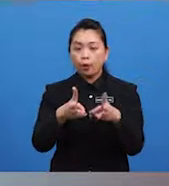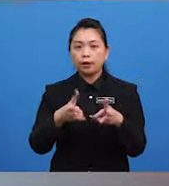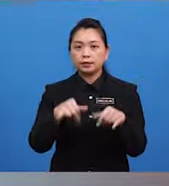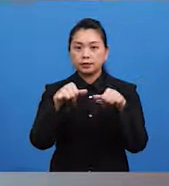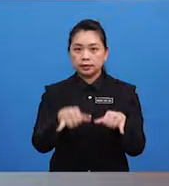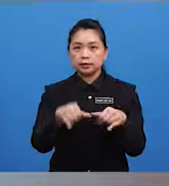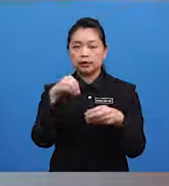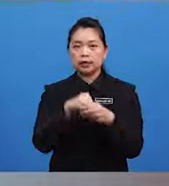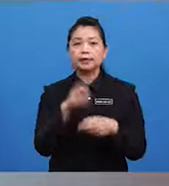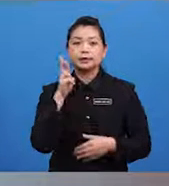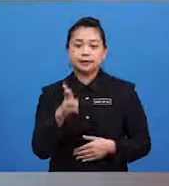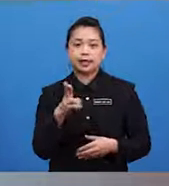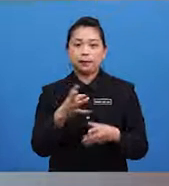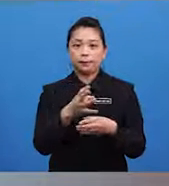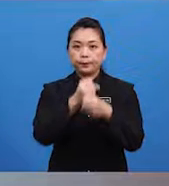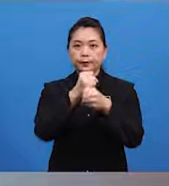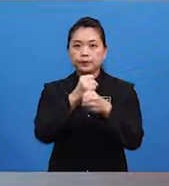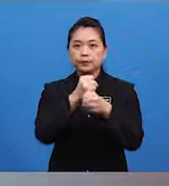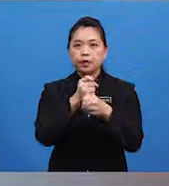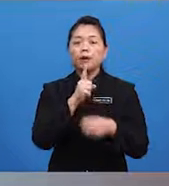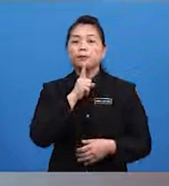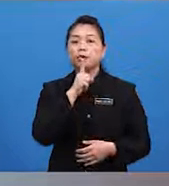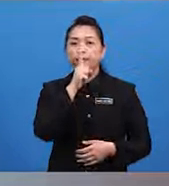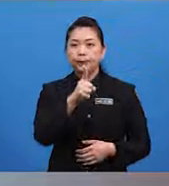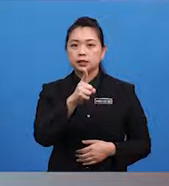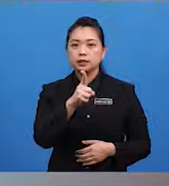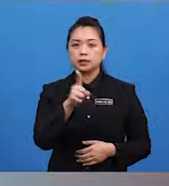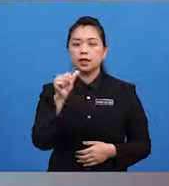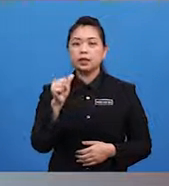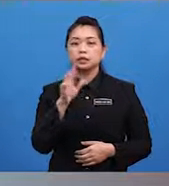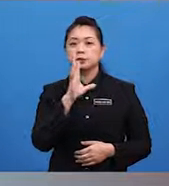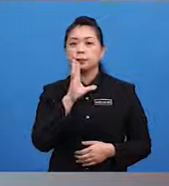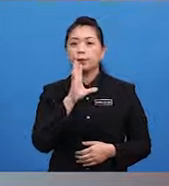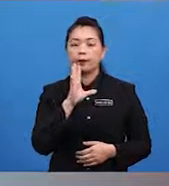packaging, promises a spokesperson for Malaysia kitchen.